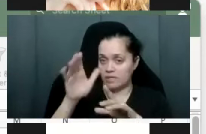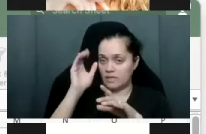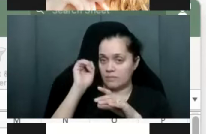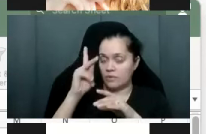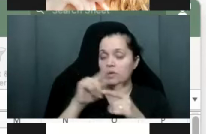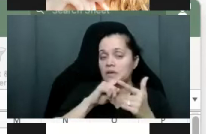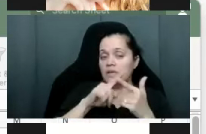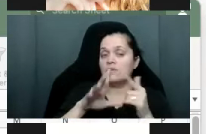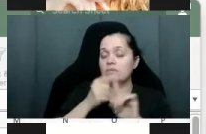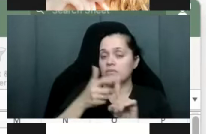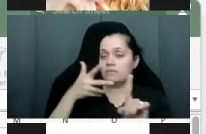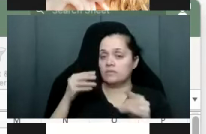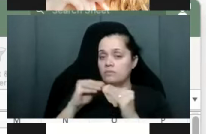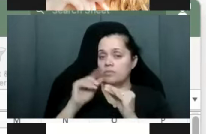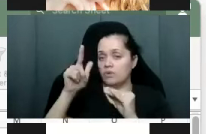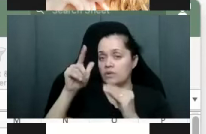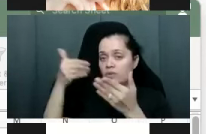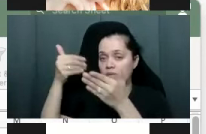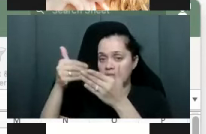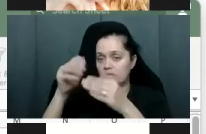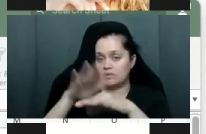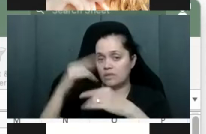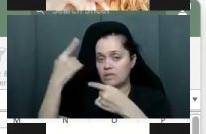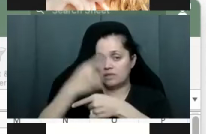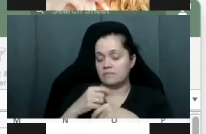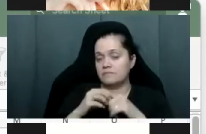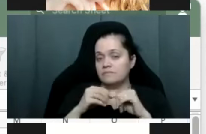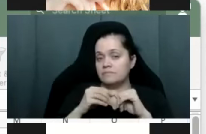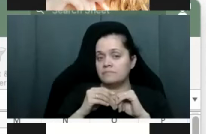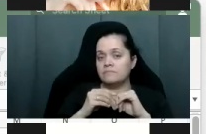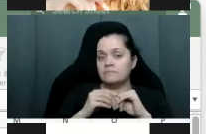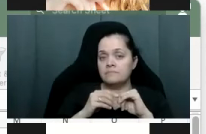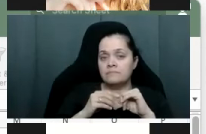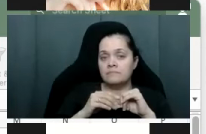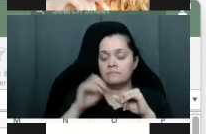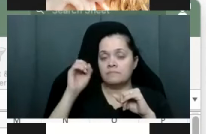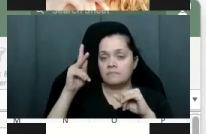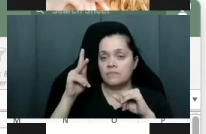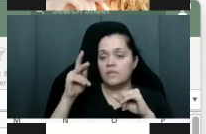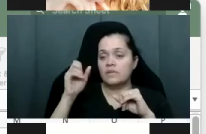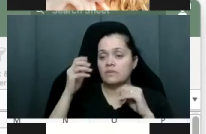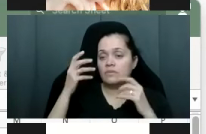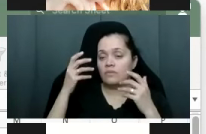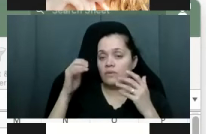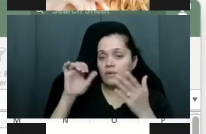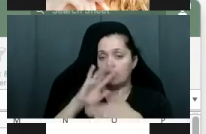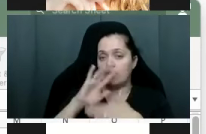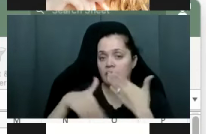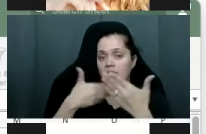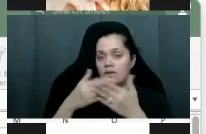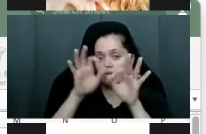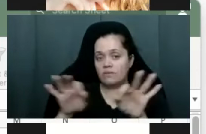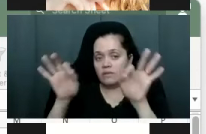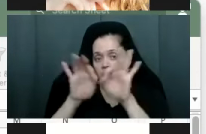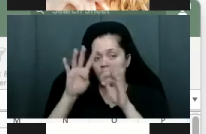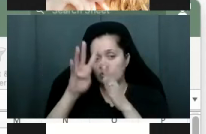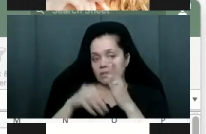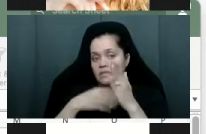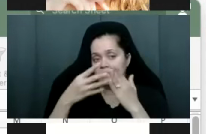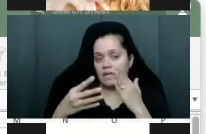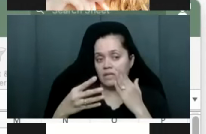talk much more about that when we get close to it. Okay, so that's the all-important schedule